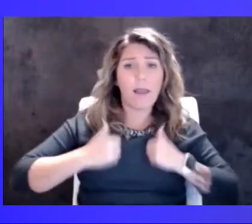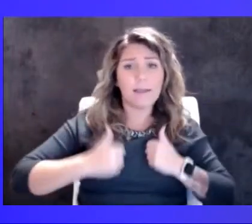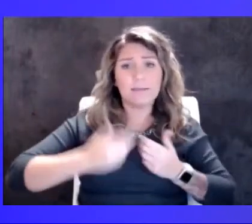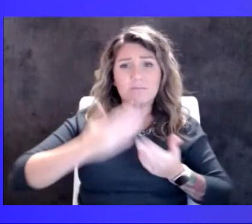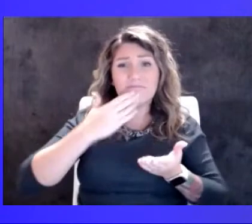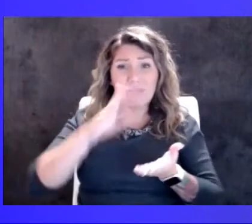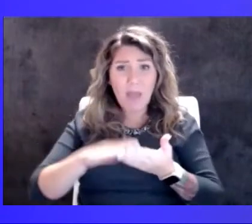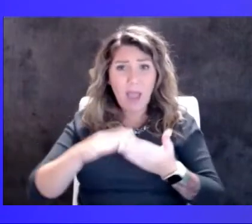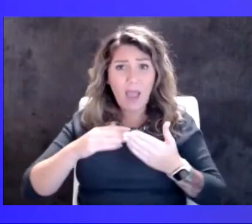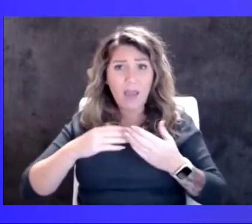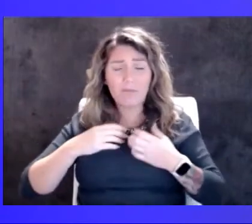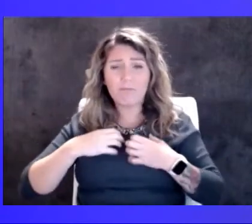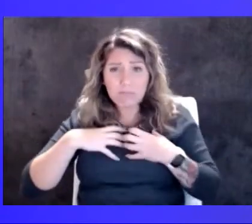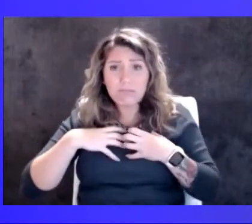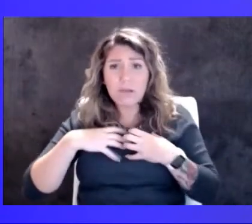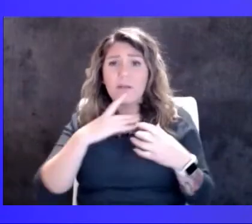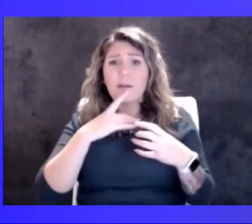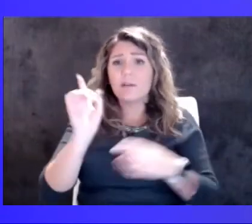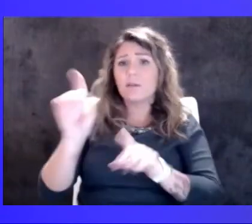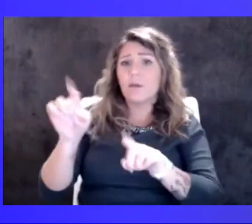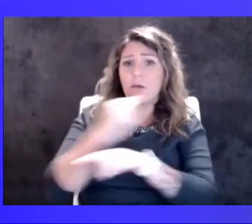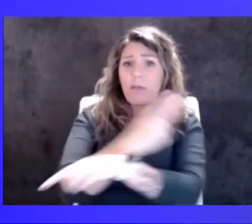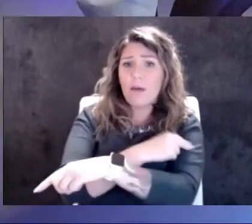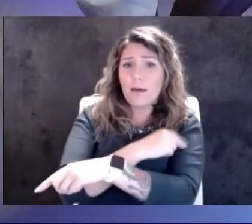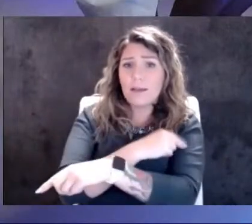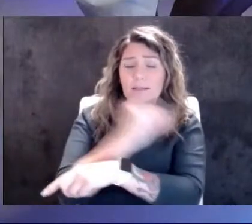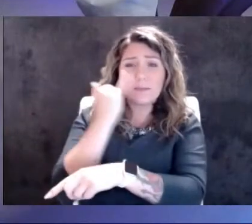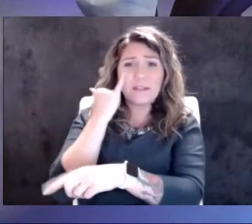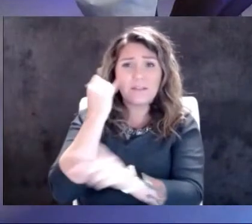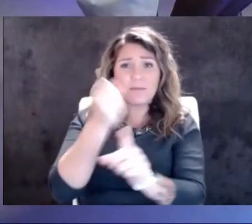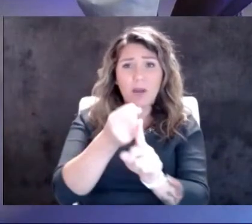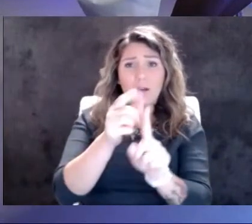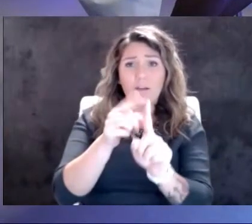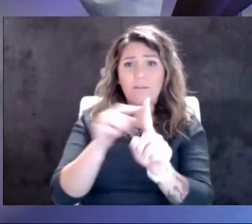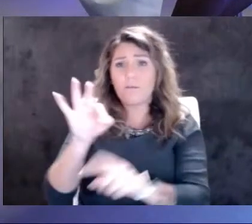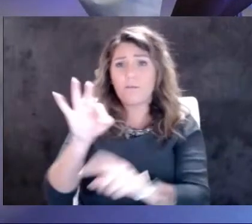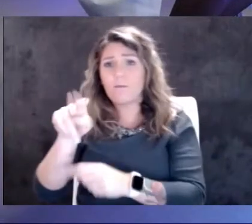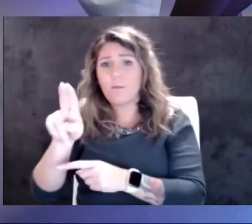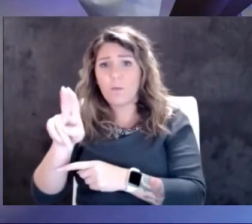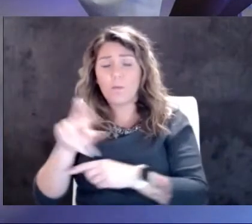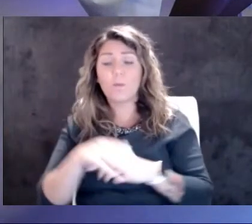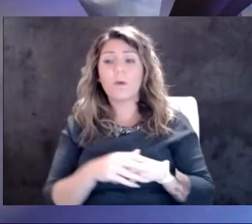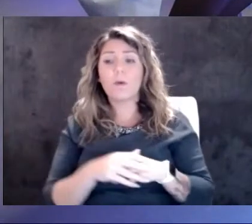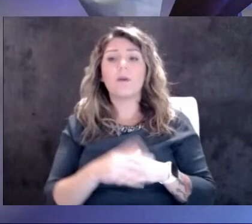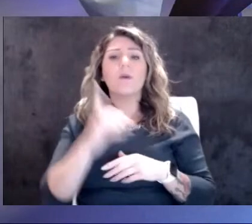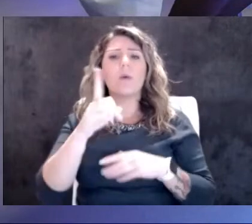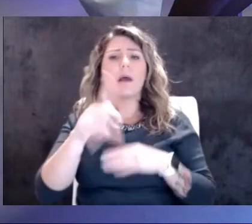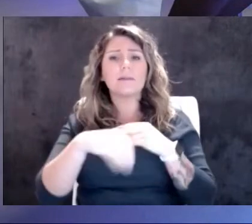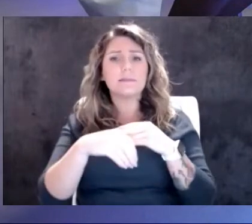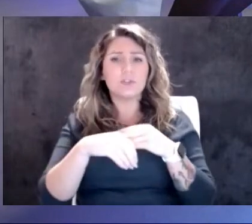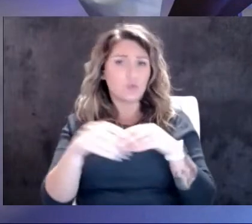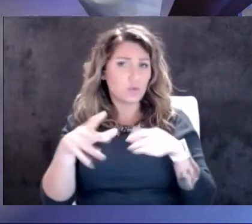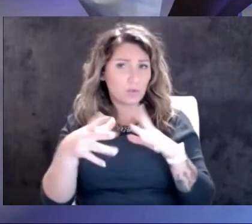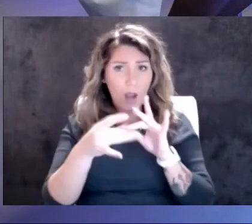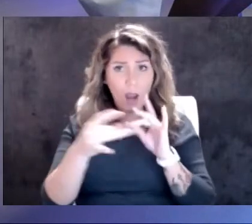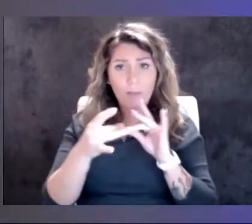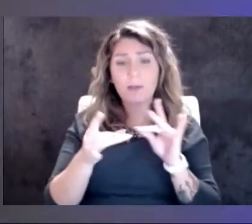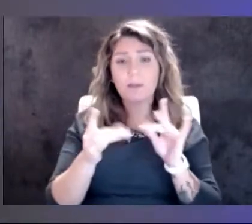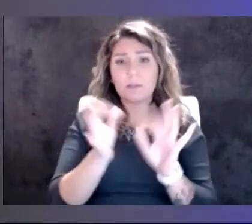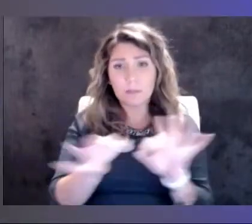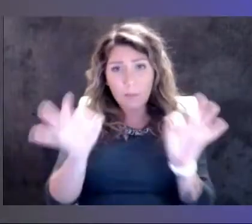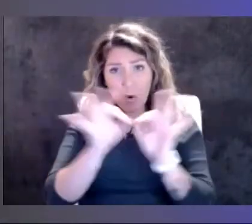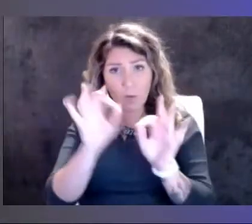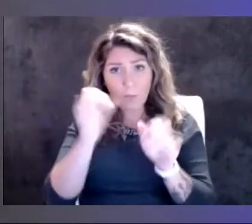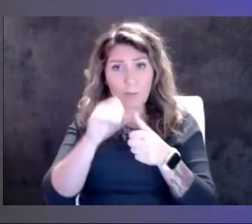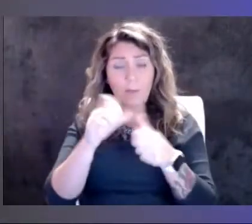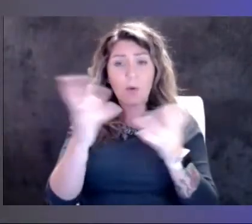flare-up and be in the hospital from their asthma if they get the flu. Yeah, I think that. One additional comment, just because I think it's important to remember that the